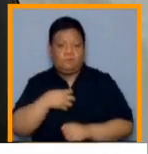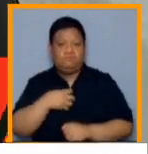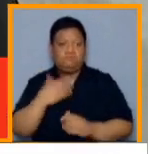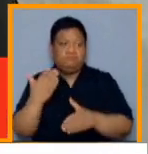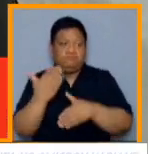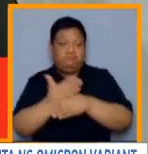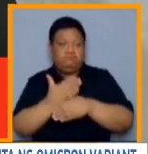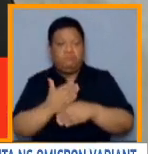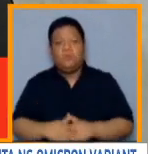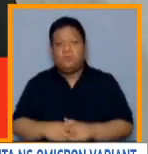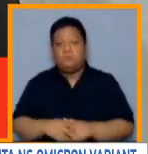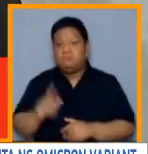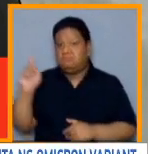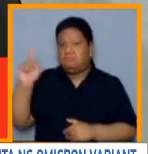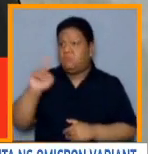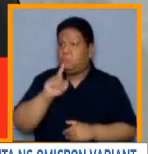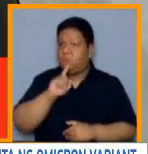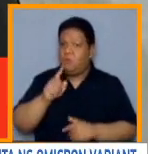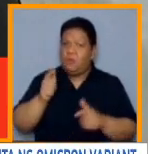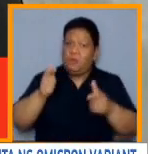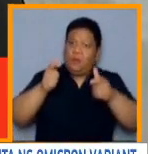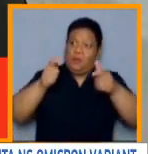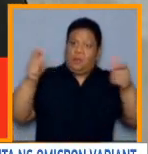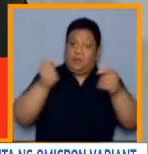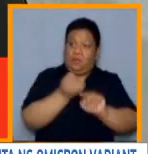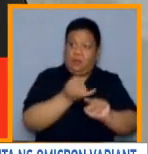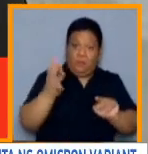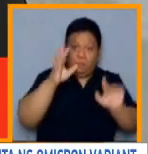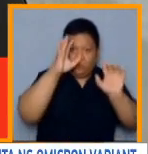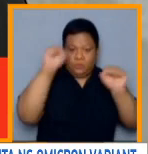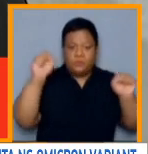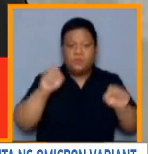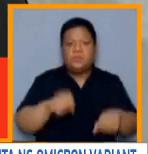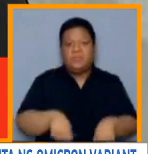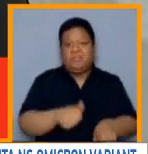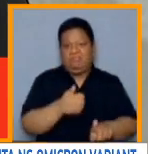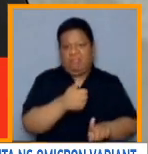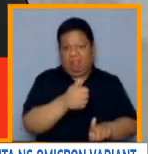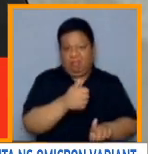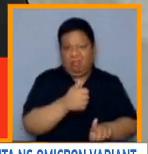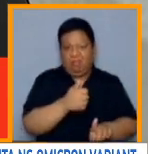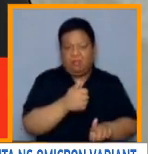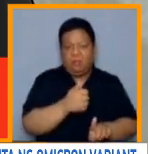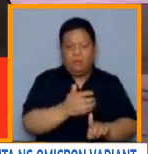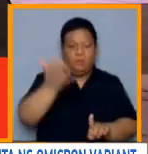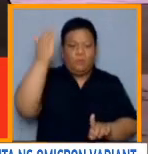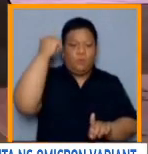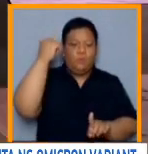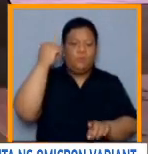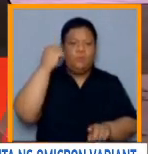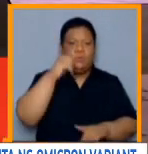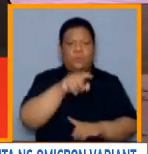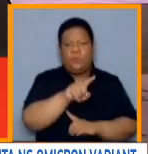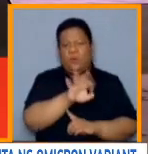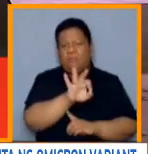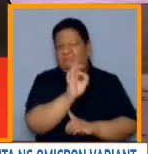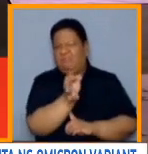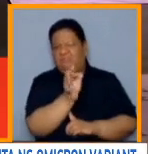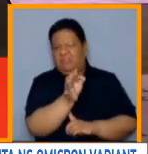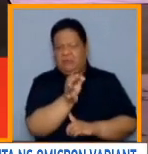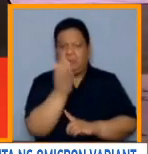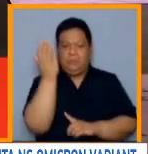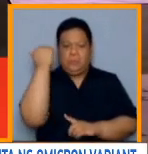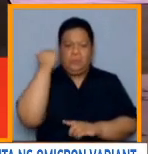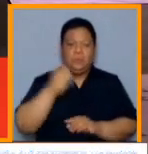candidates we've had is 10, if I'm not mistaken. That was in the late 90s. Kung walang dahilan to cancel